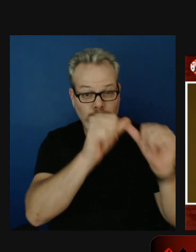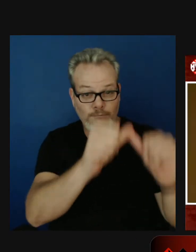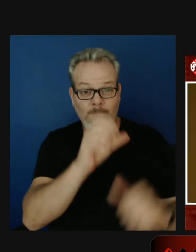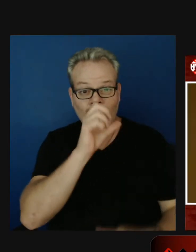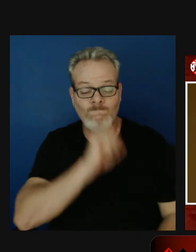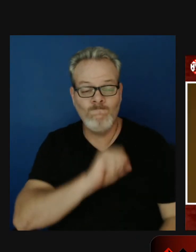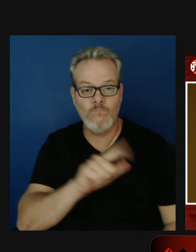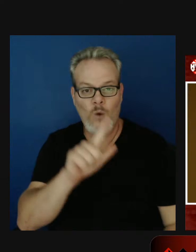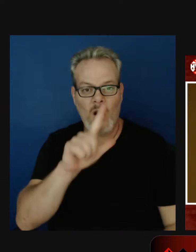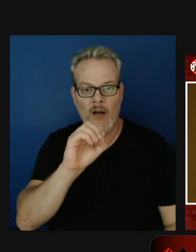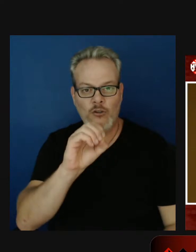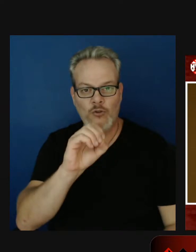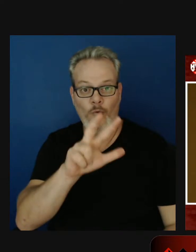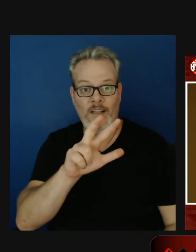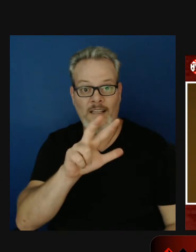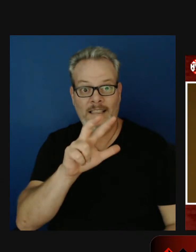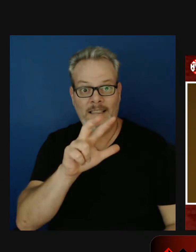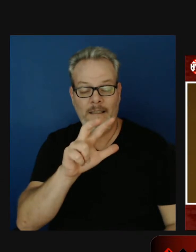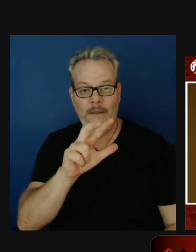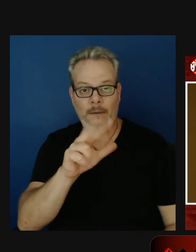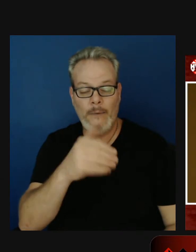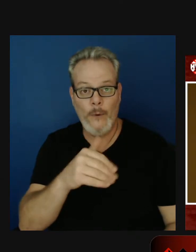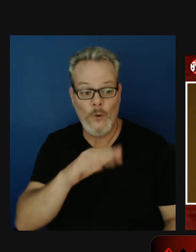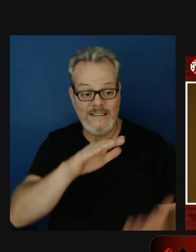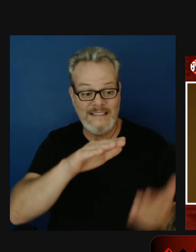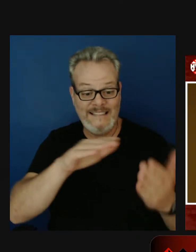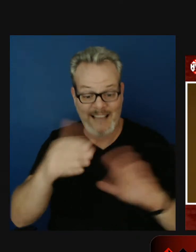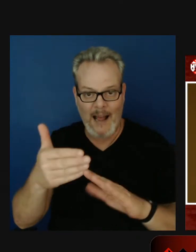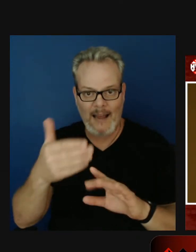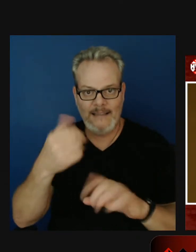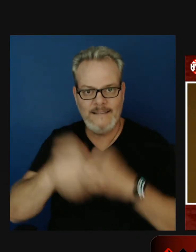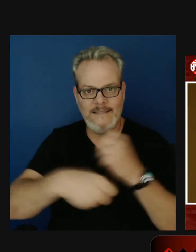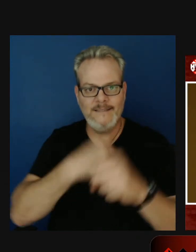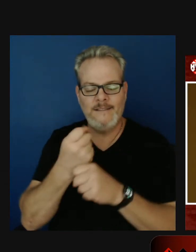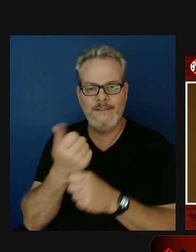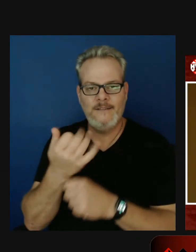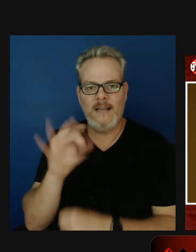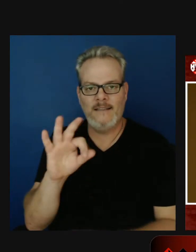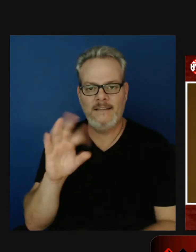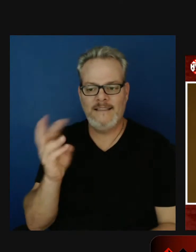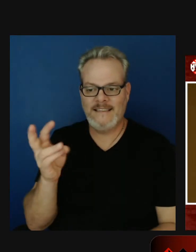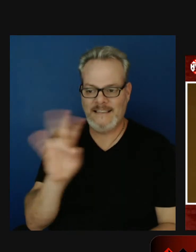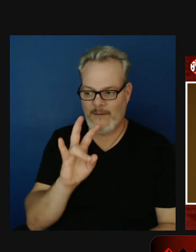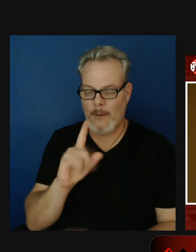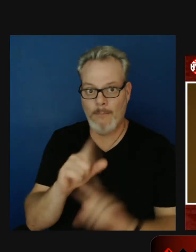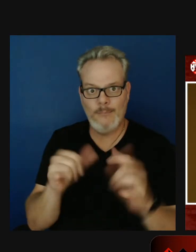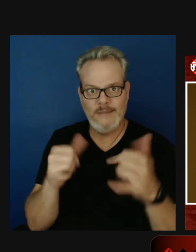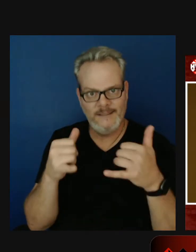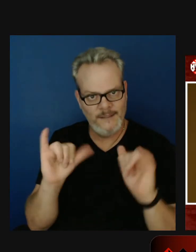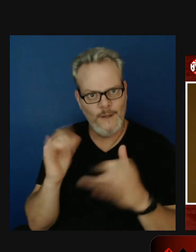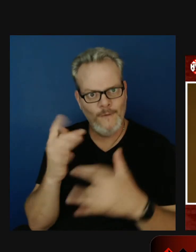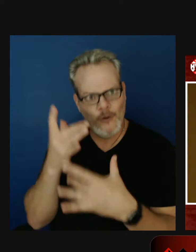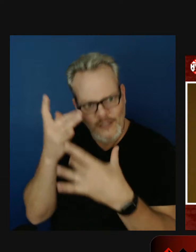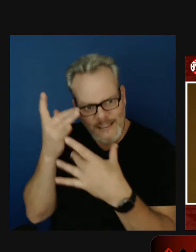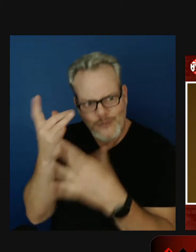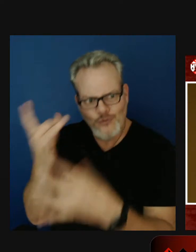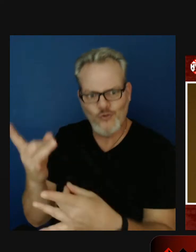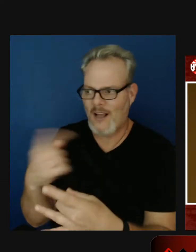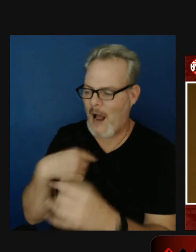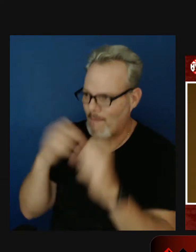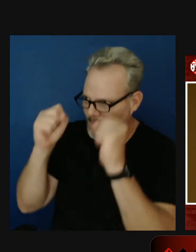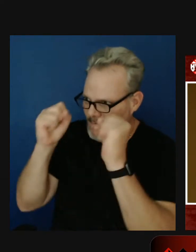But yes, by all accounts, a very strange, interesting man. I find him so